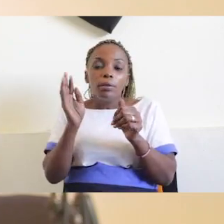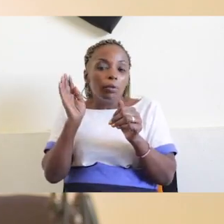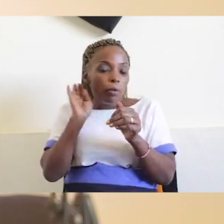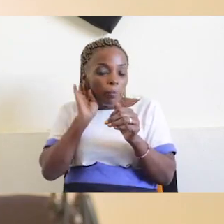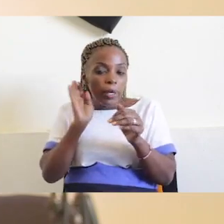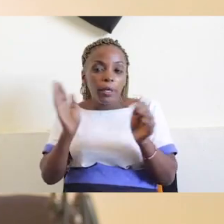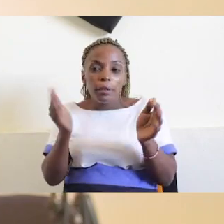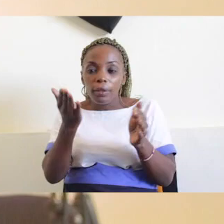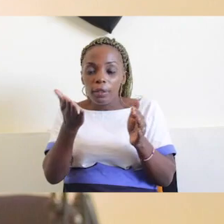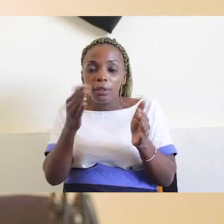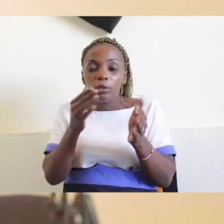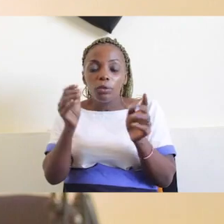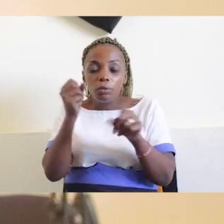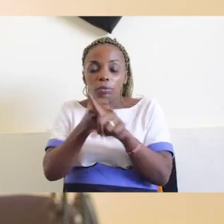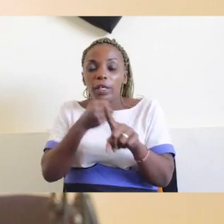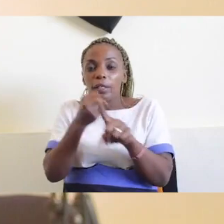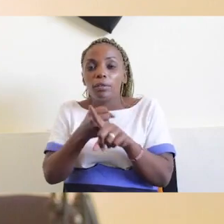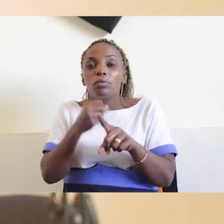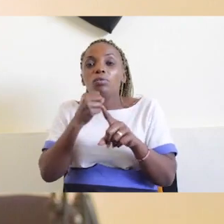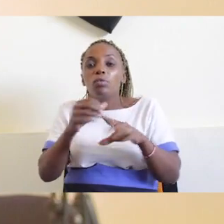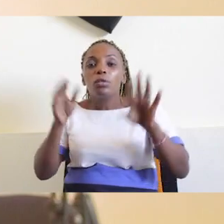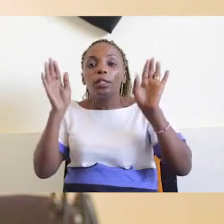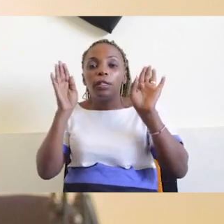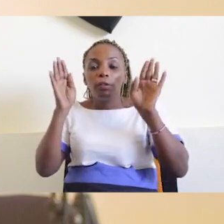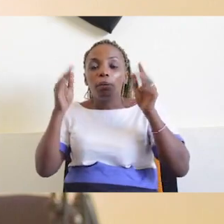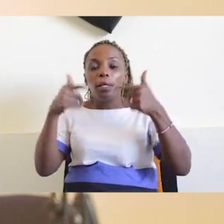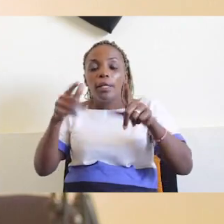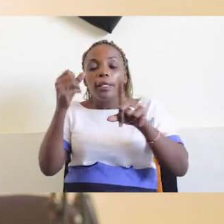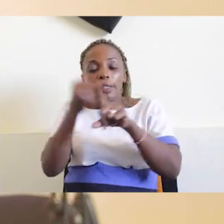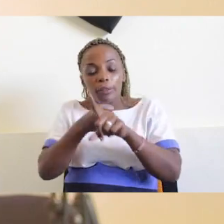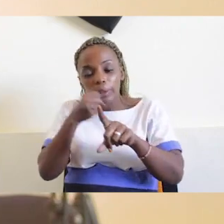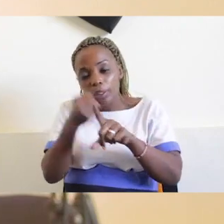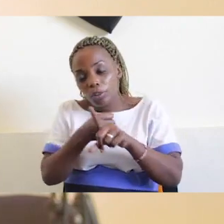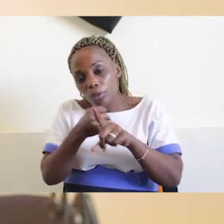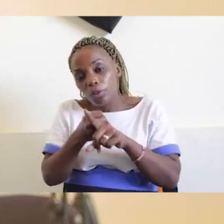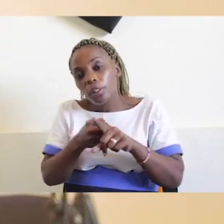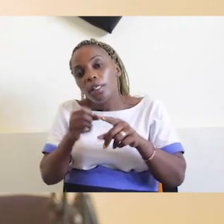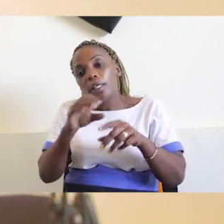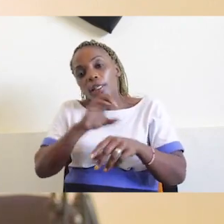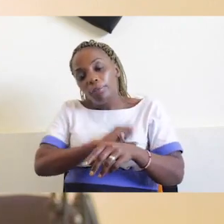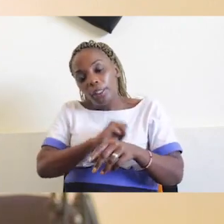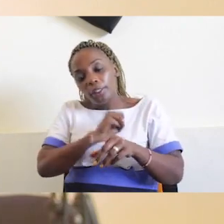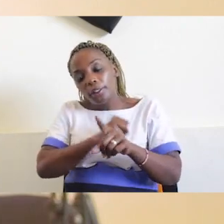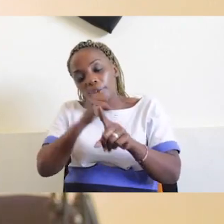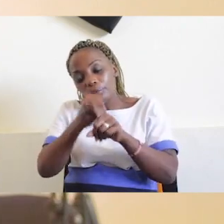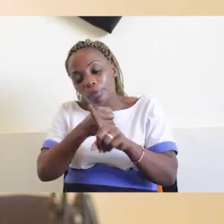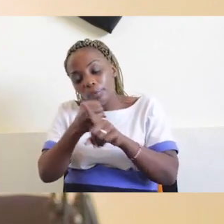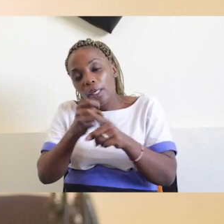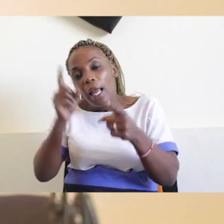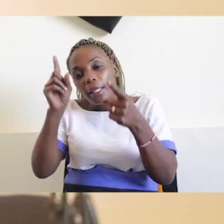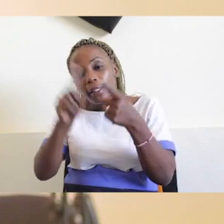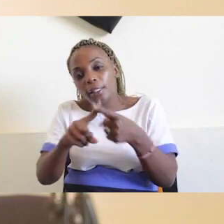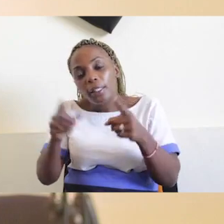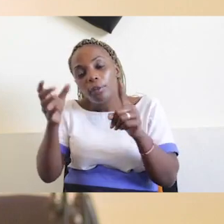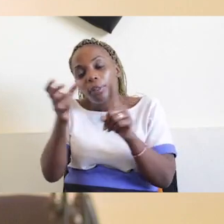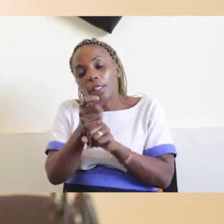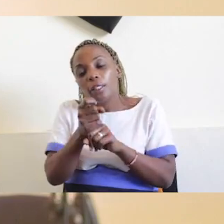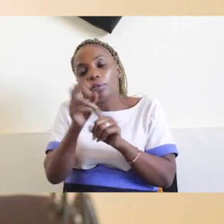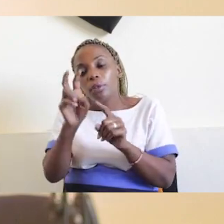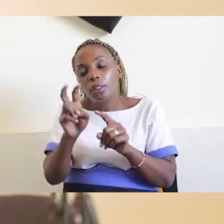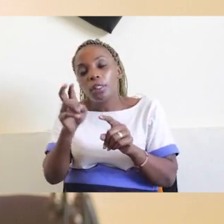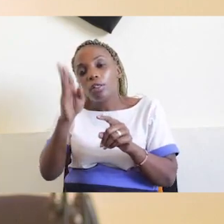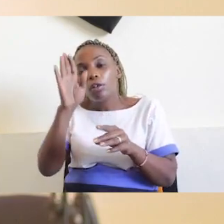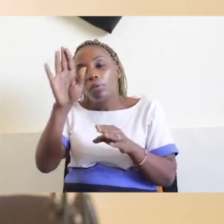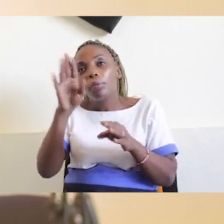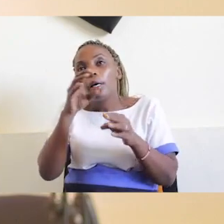to pursue instead. Instead of giving up, let us pursue and press in until we see the birthing of